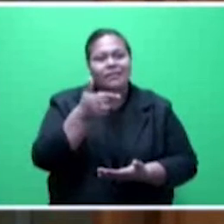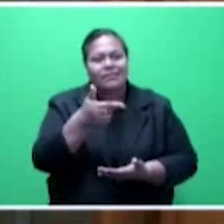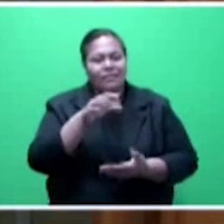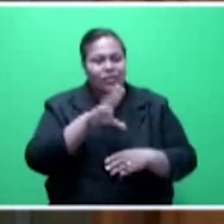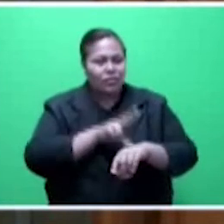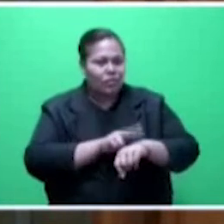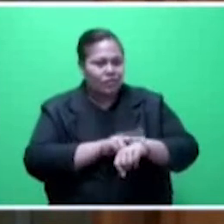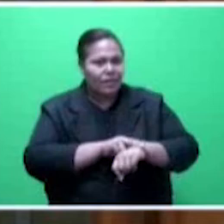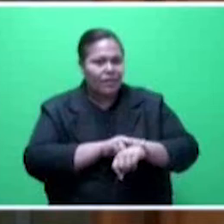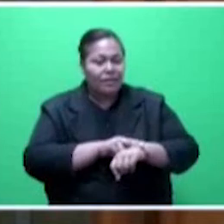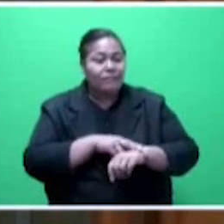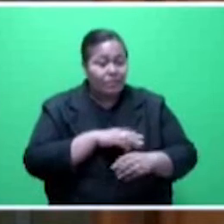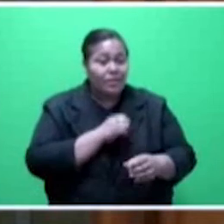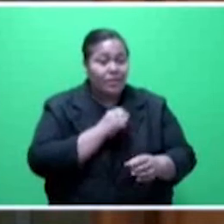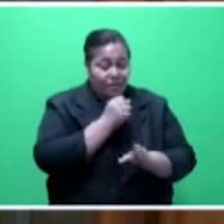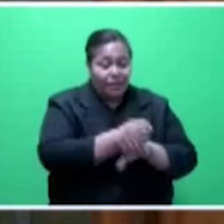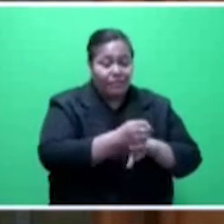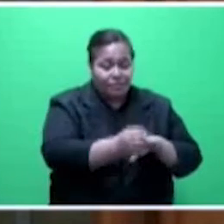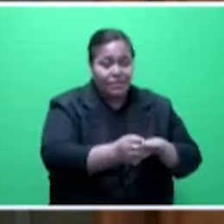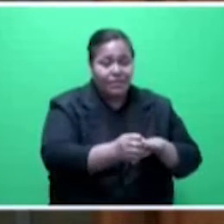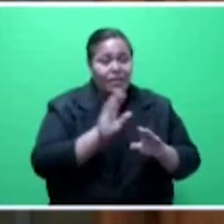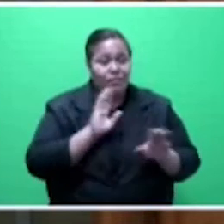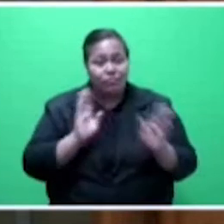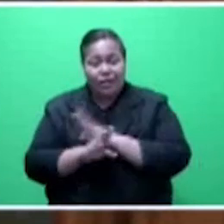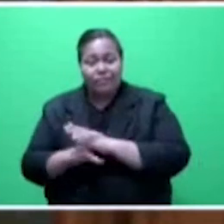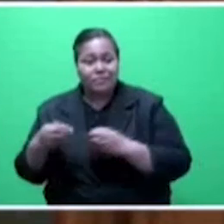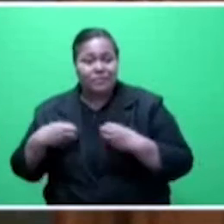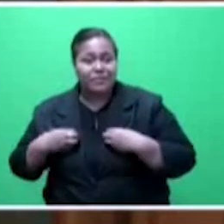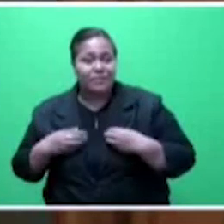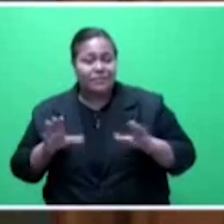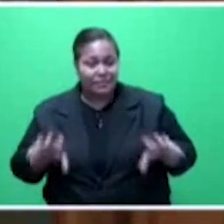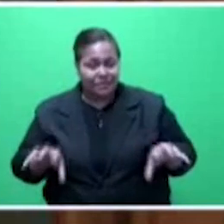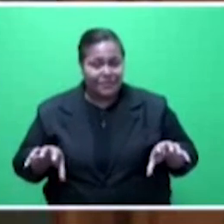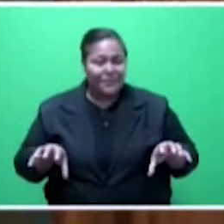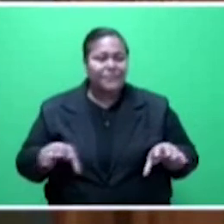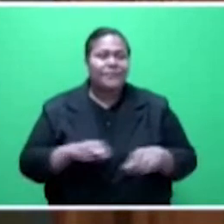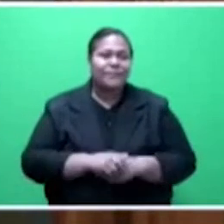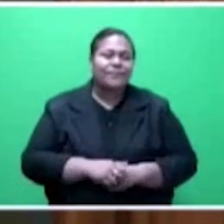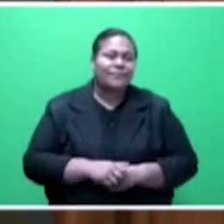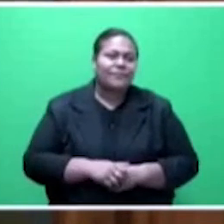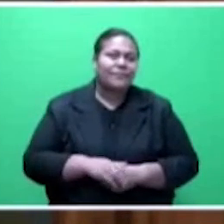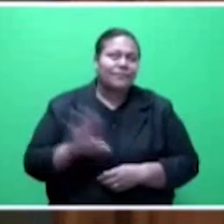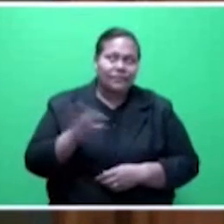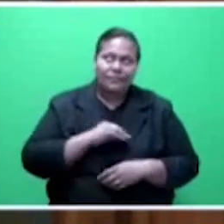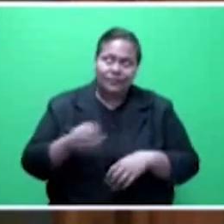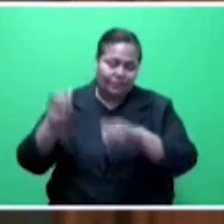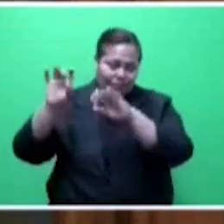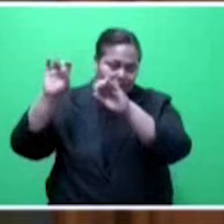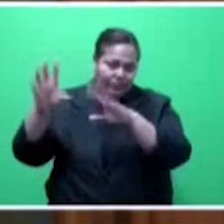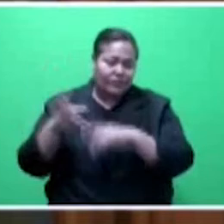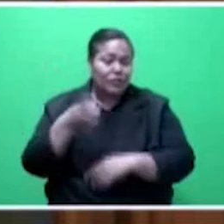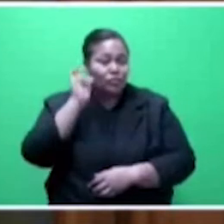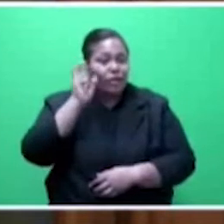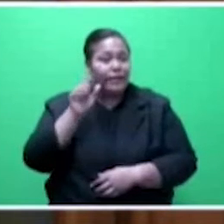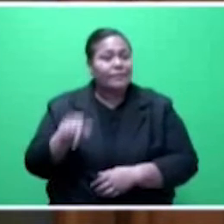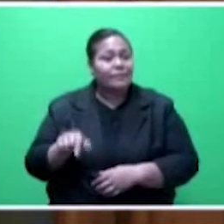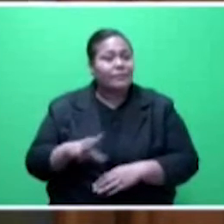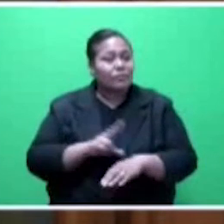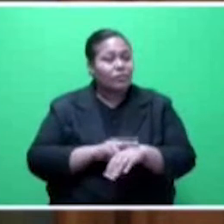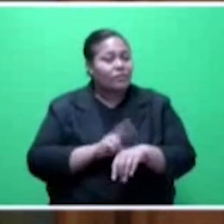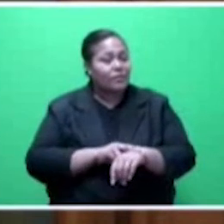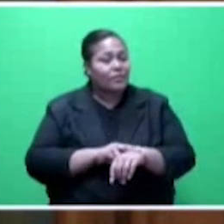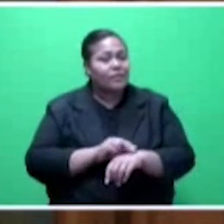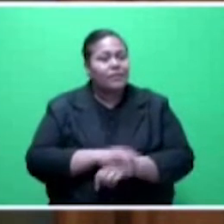and the private sector with the assistance of the occupational medical consultant from Australia. These trained doctors are